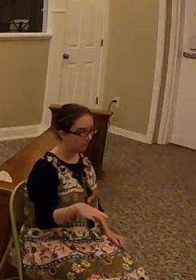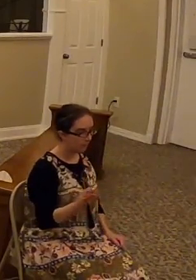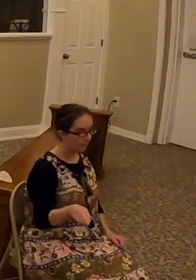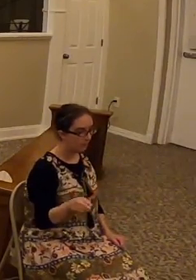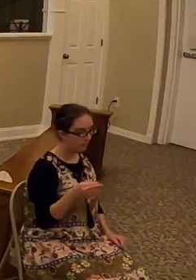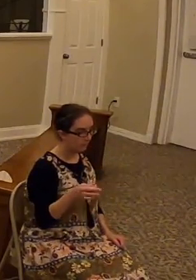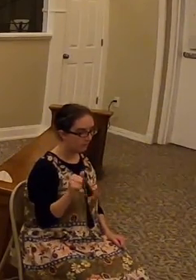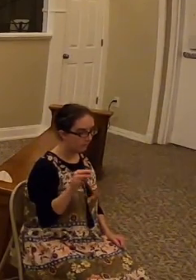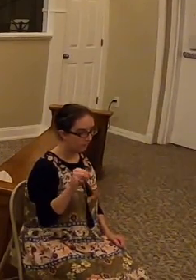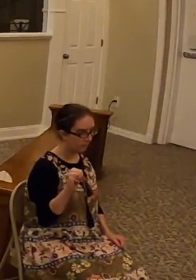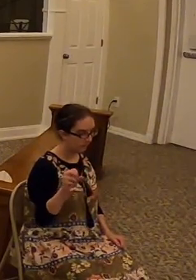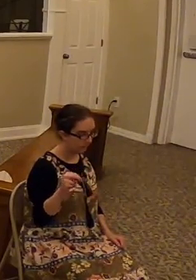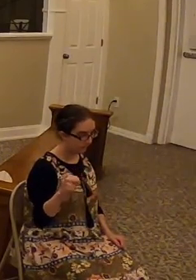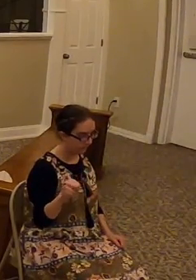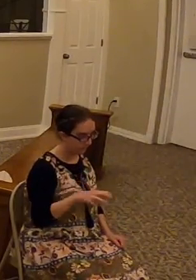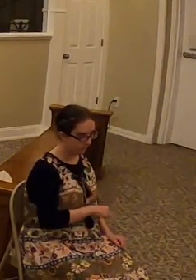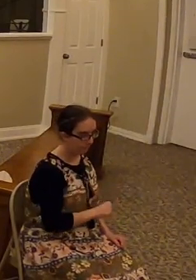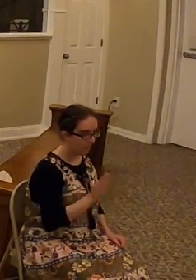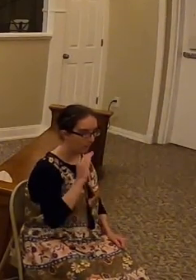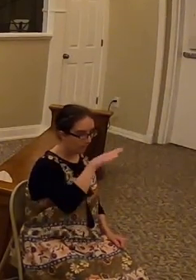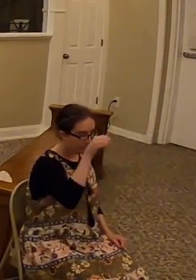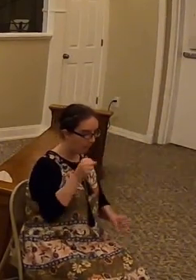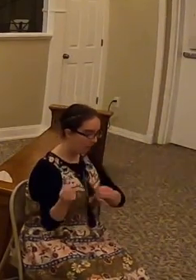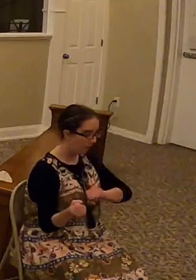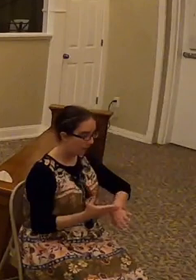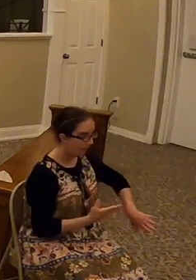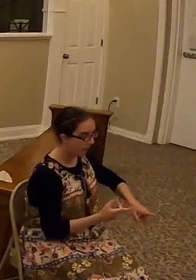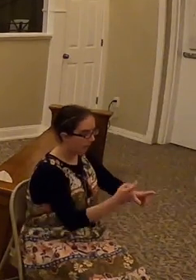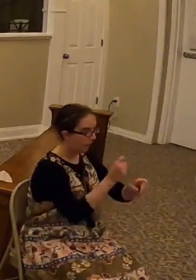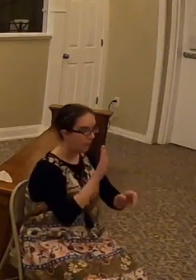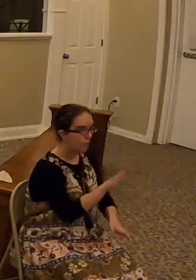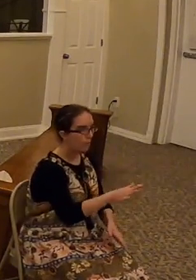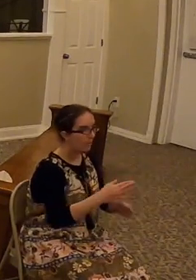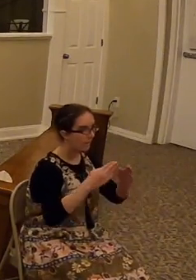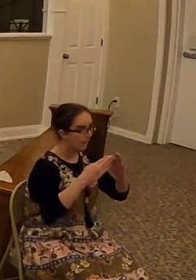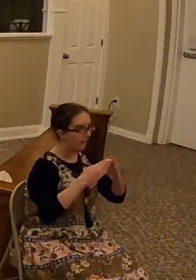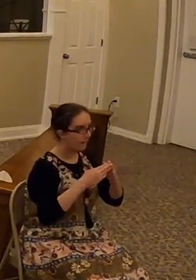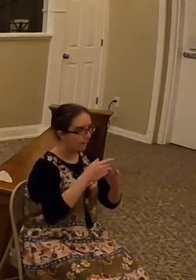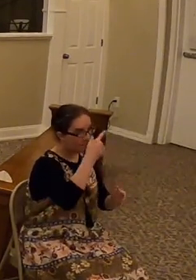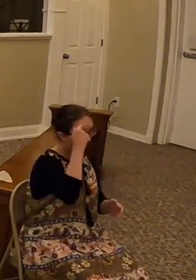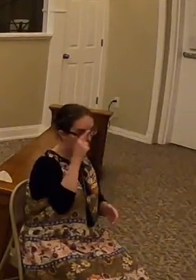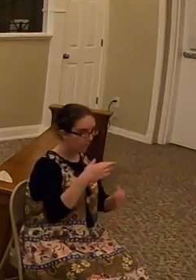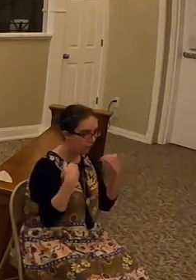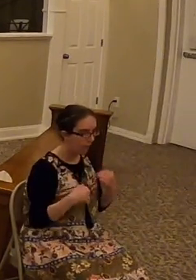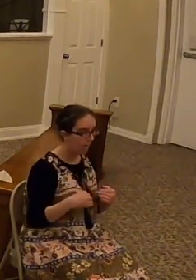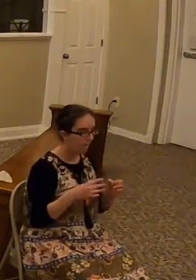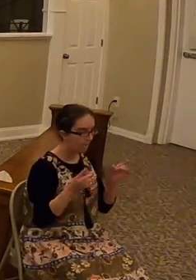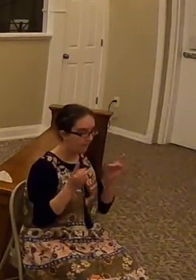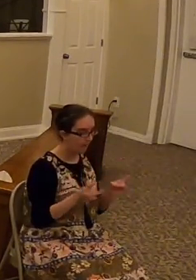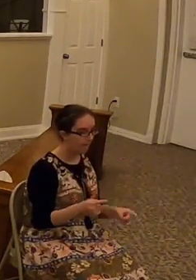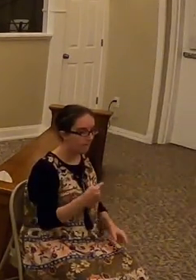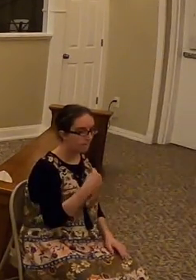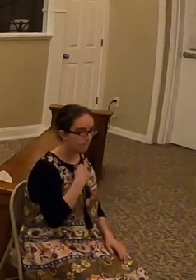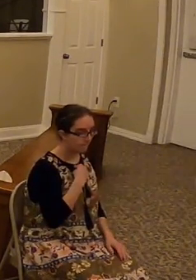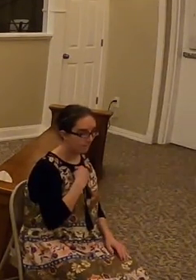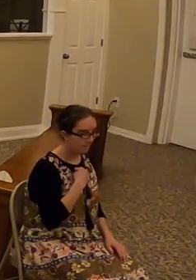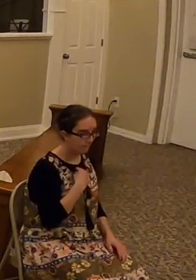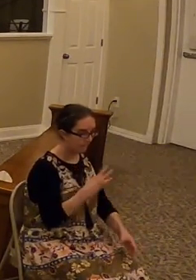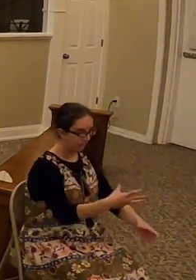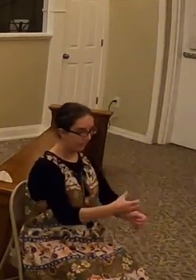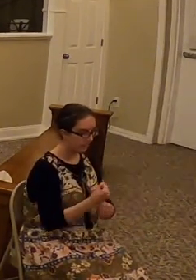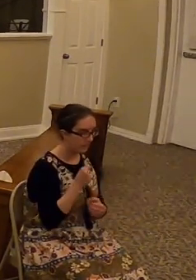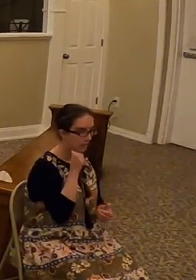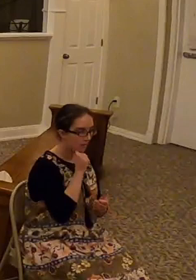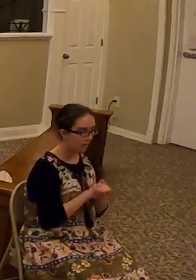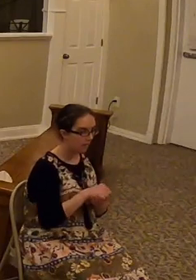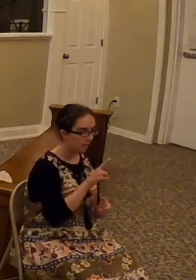of Ammon. Now therefore the sword shall never depart from thine house, because thou hast despised me, and hast taken